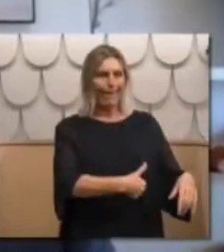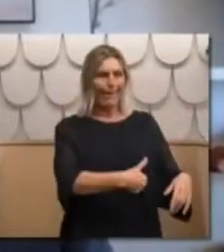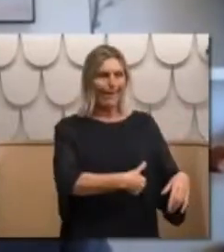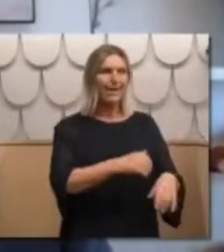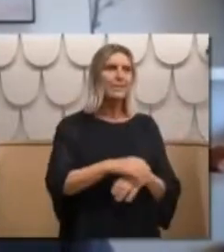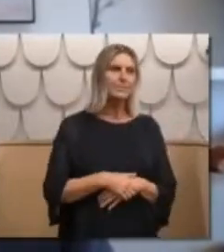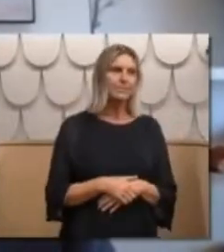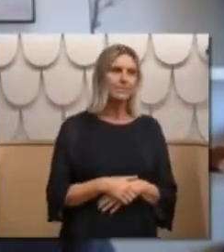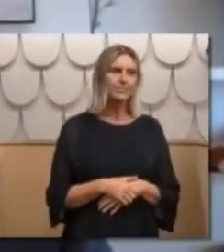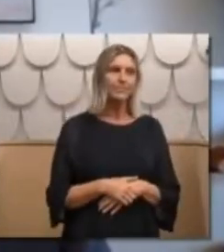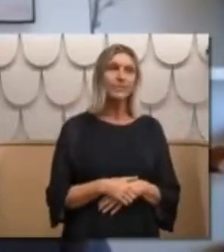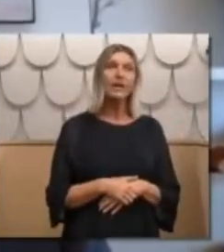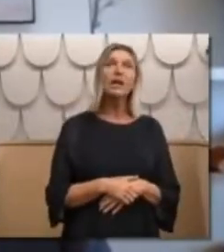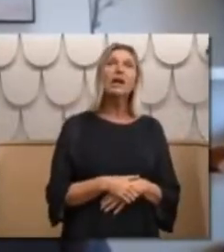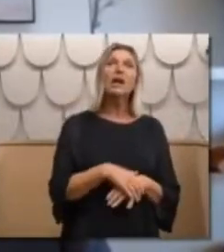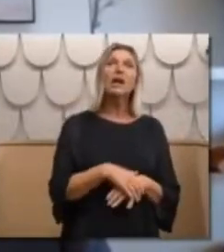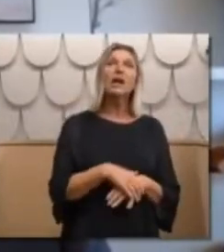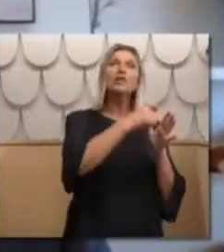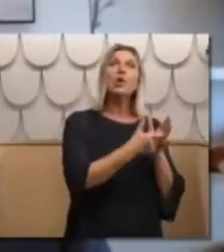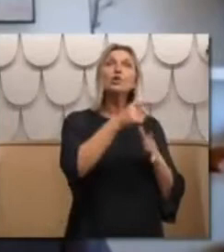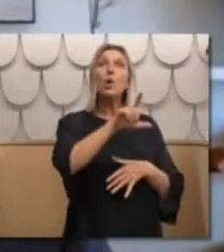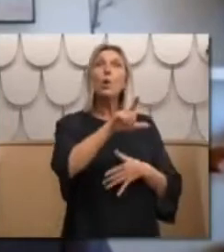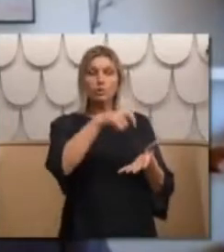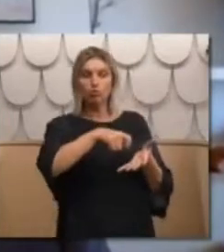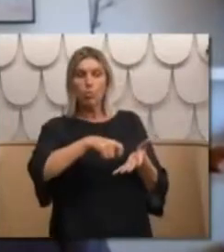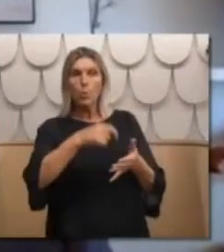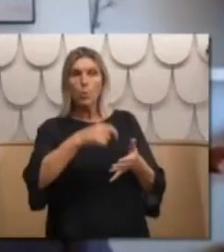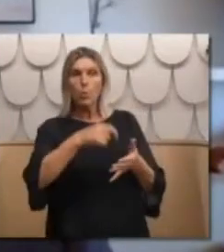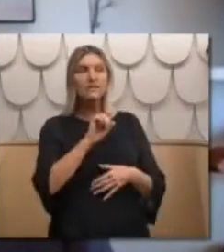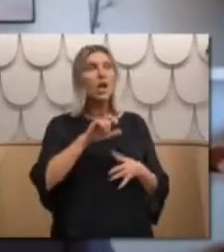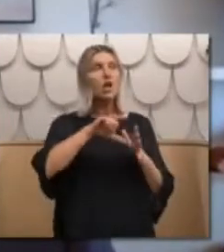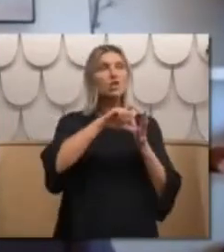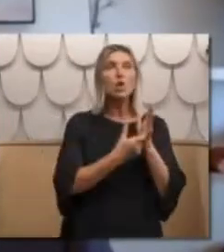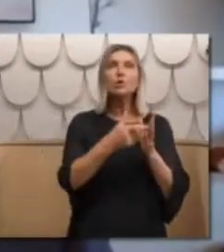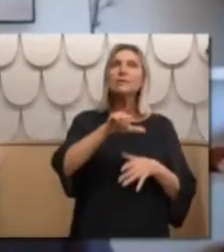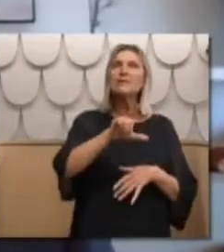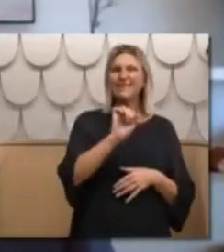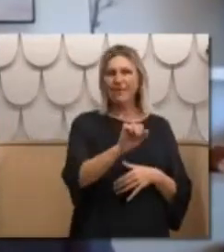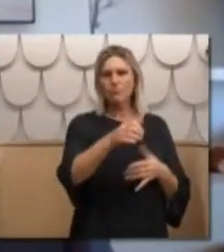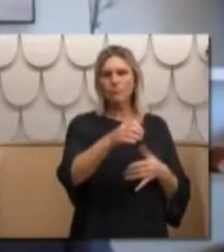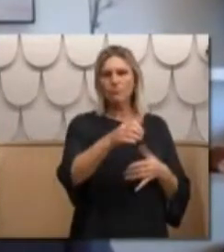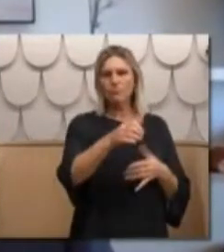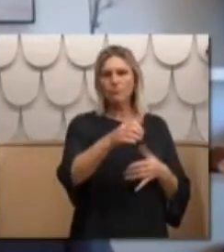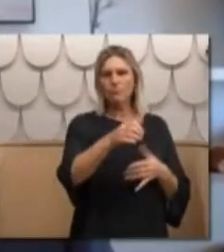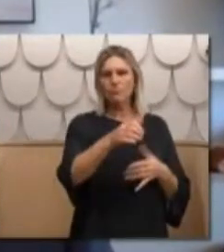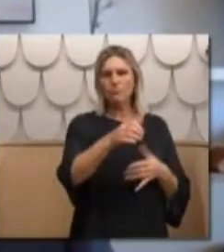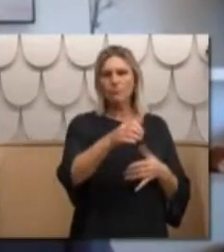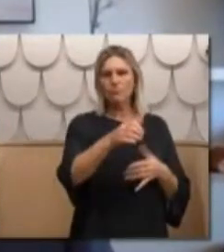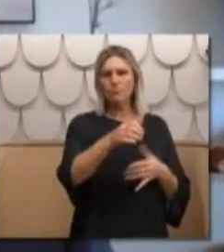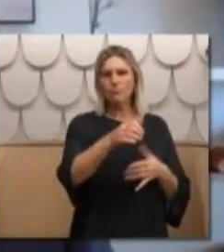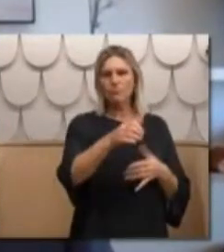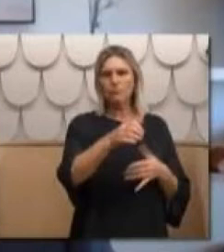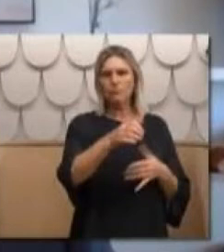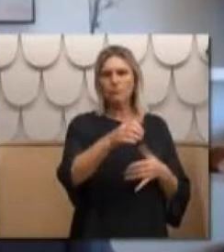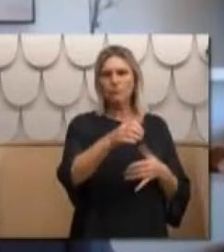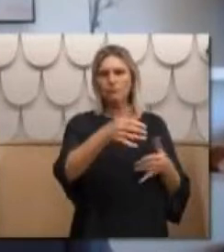Dr. Lucas notes in her report that Dr. Leeks' cognitive functioning is most likely suggestive of Alzheimer's disease. Alzheimer's?